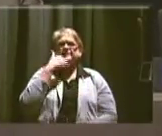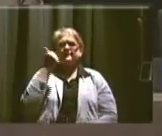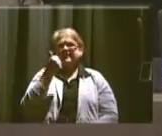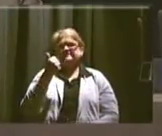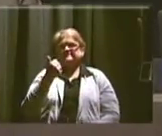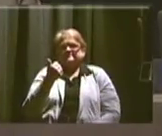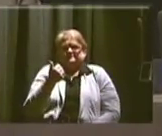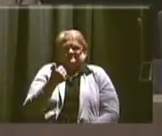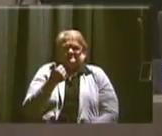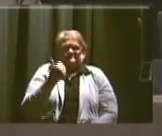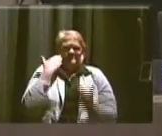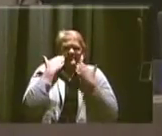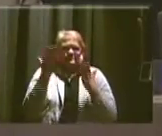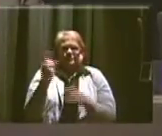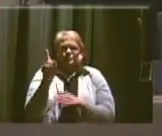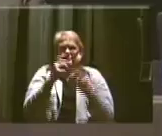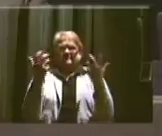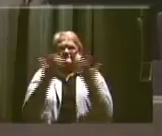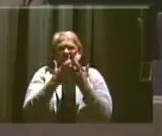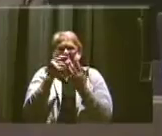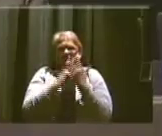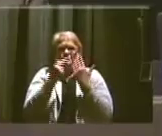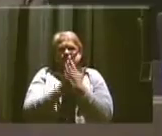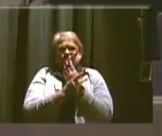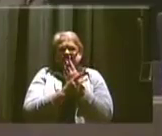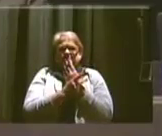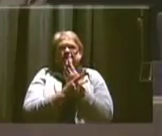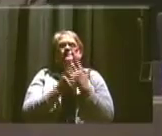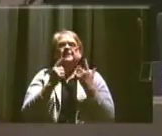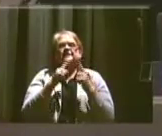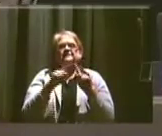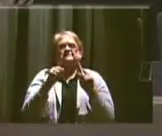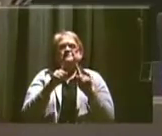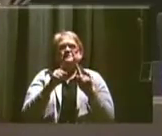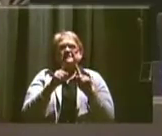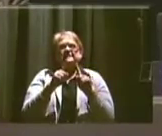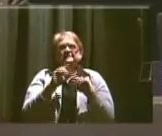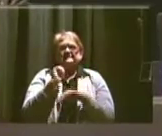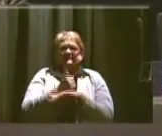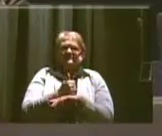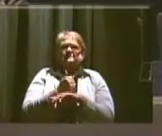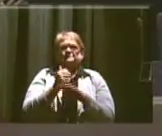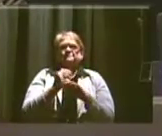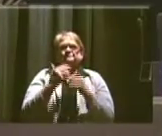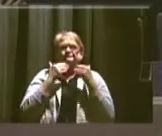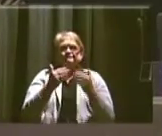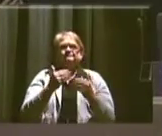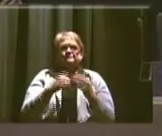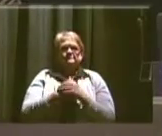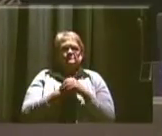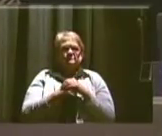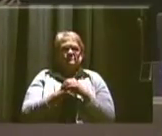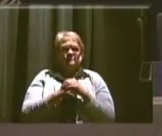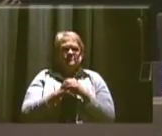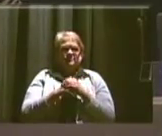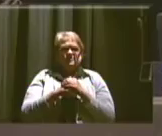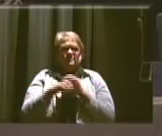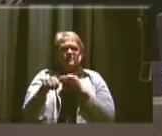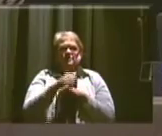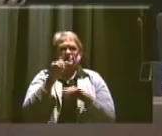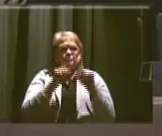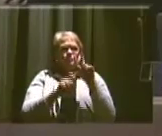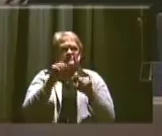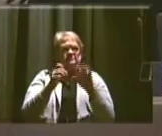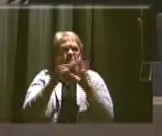don't know exactly where it fits in the program, but we ought to nail that down and go for it. Other questions or comments about these waiver requests?